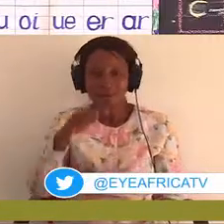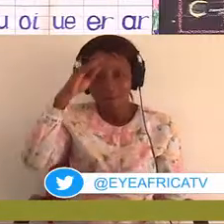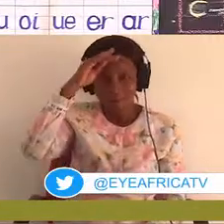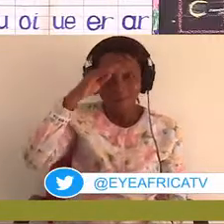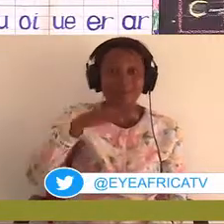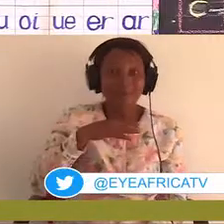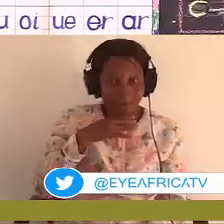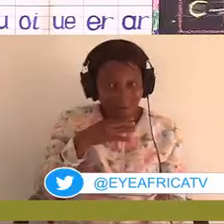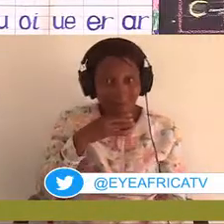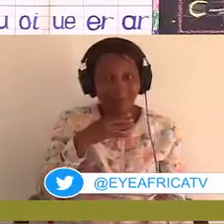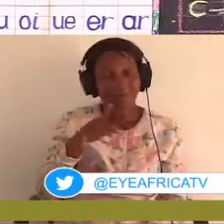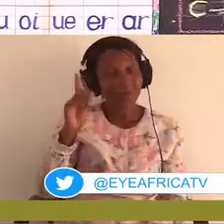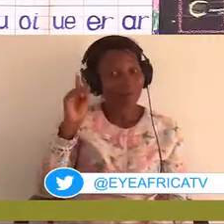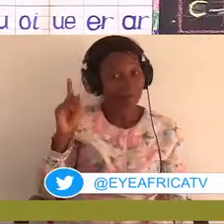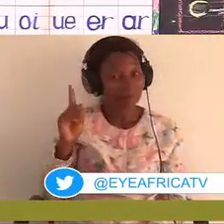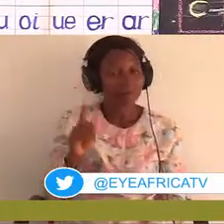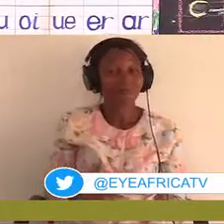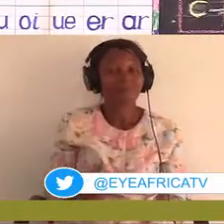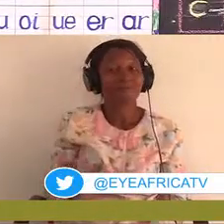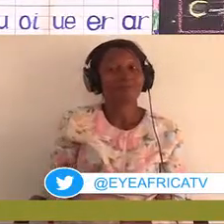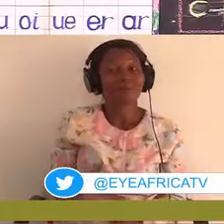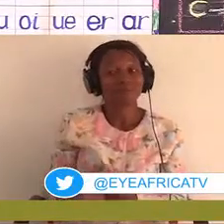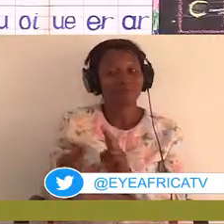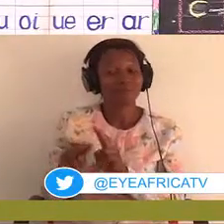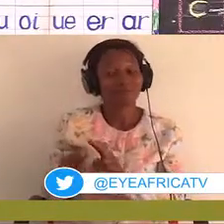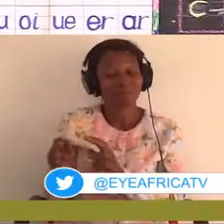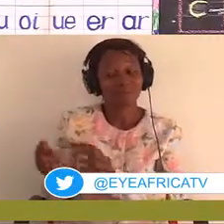It's a stranger, but it's coming to stay with us.